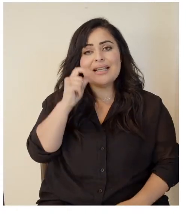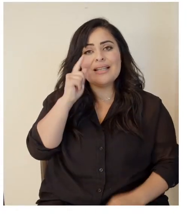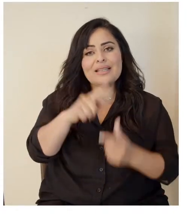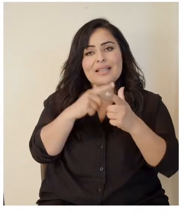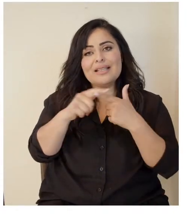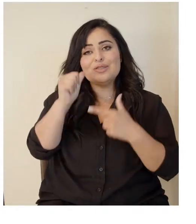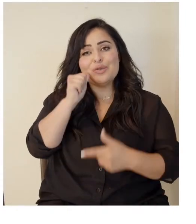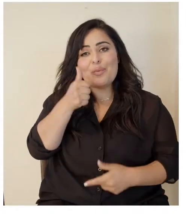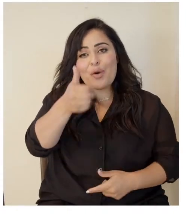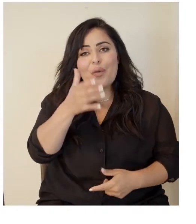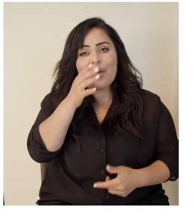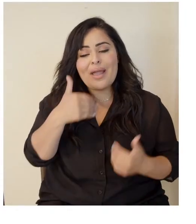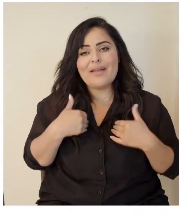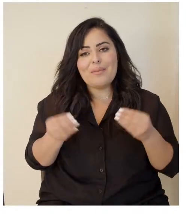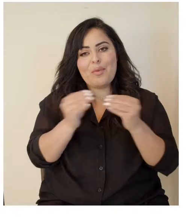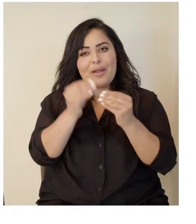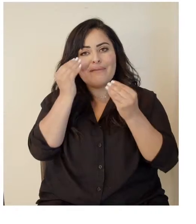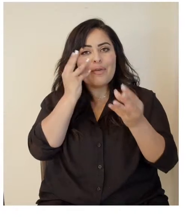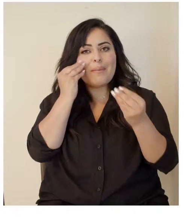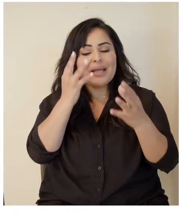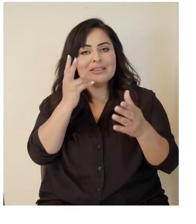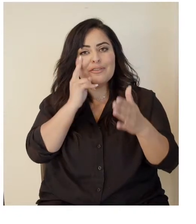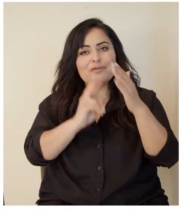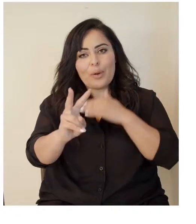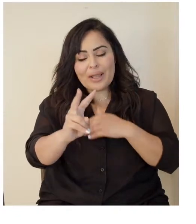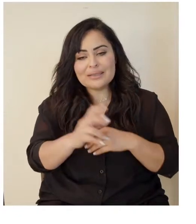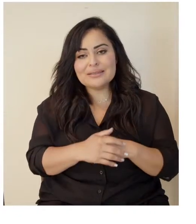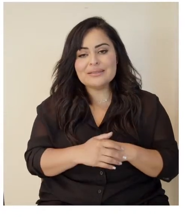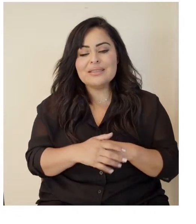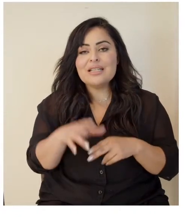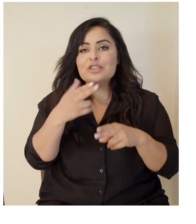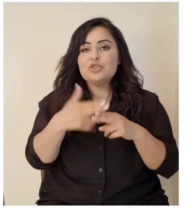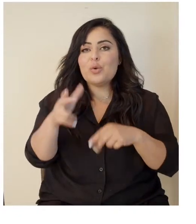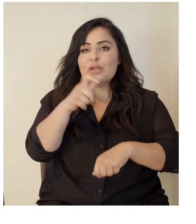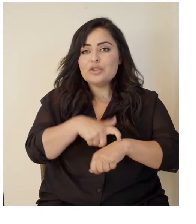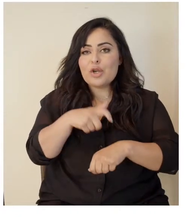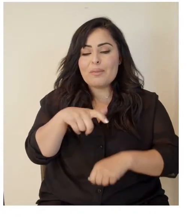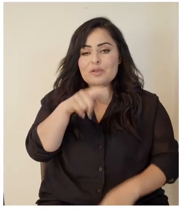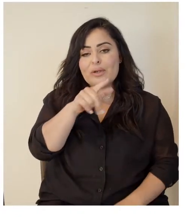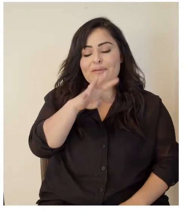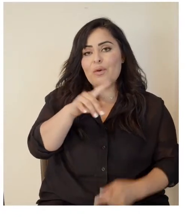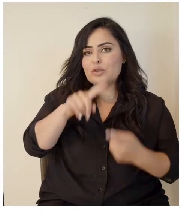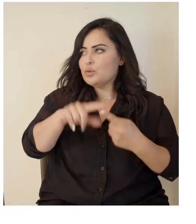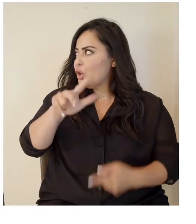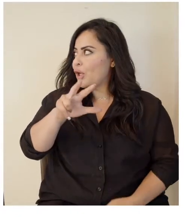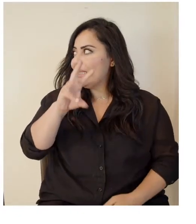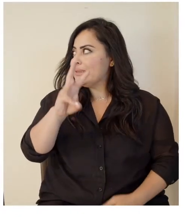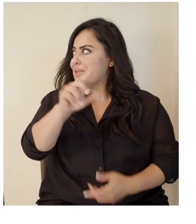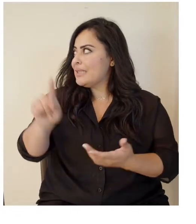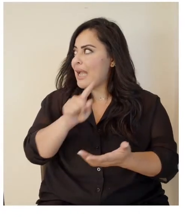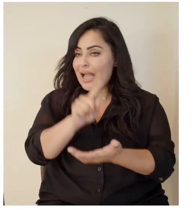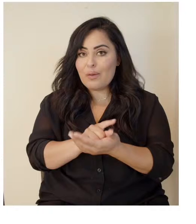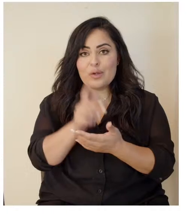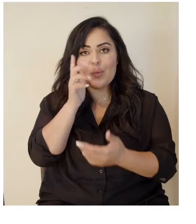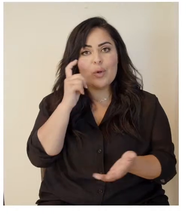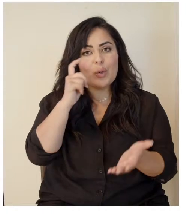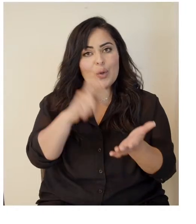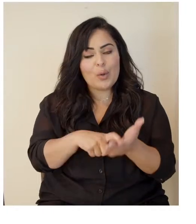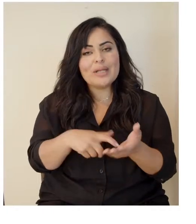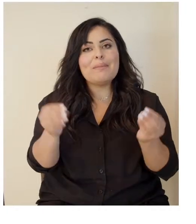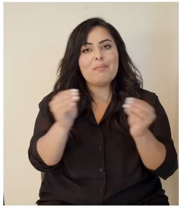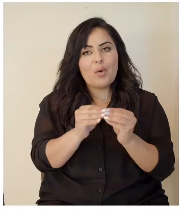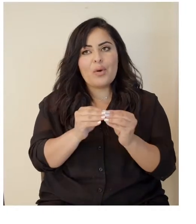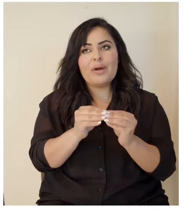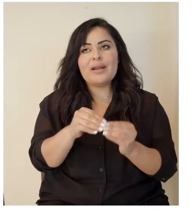an outlook that gives you a forecast. In the short term, the 24 to 36 hours, we're going to continue to see this moderate to